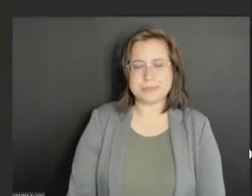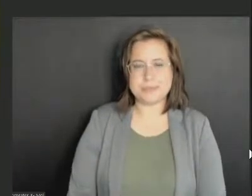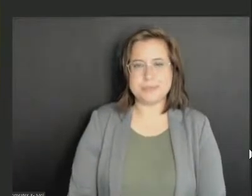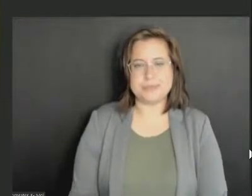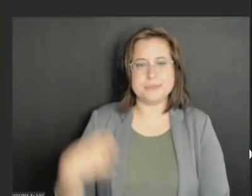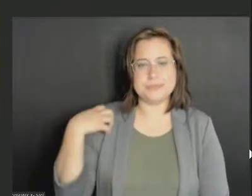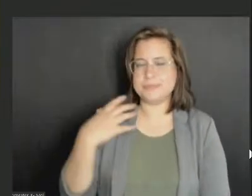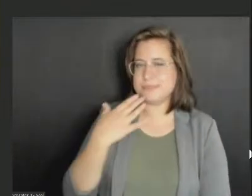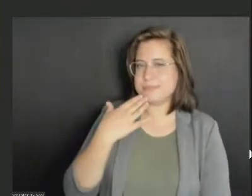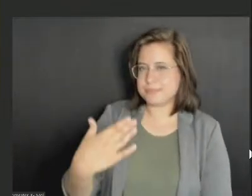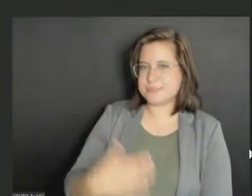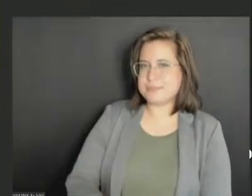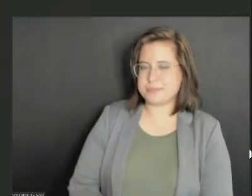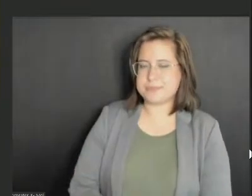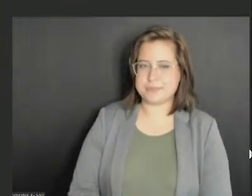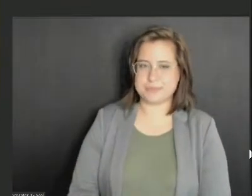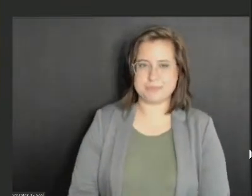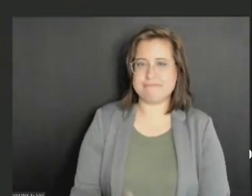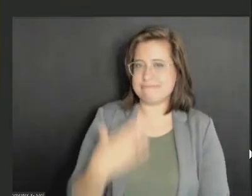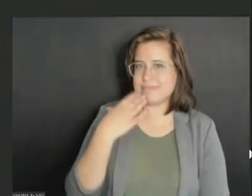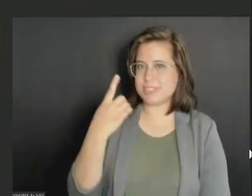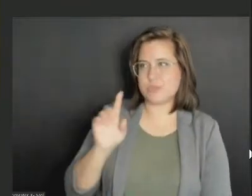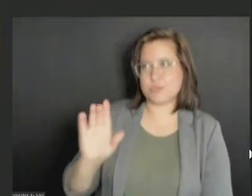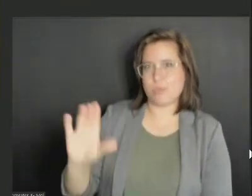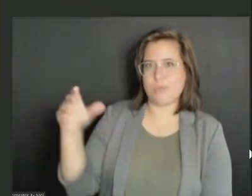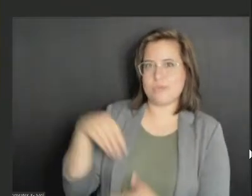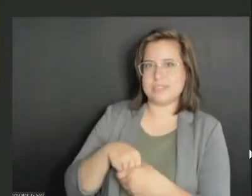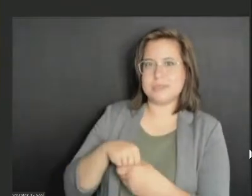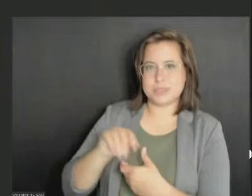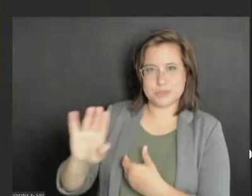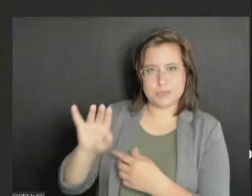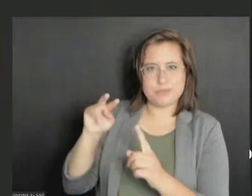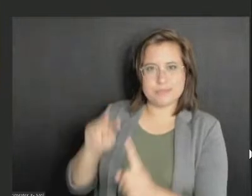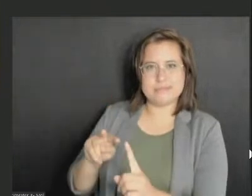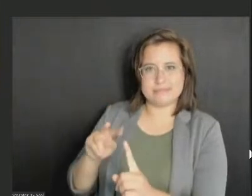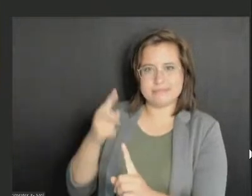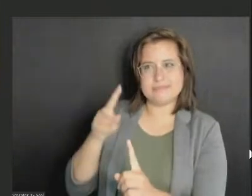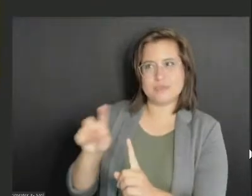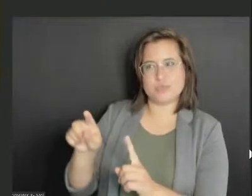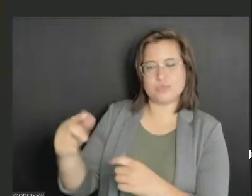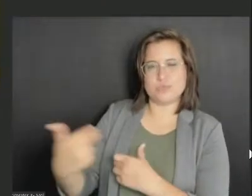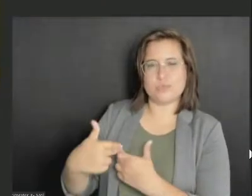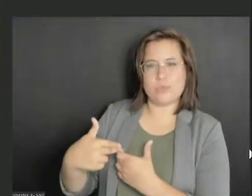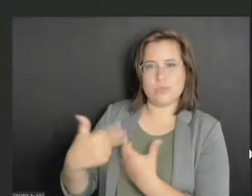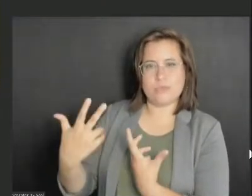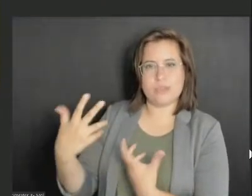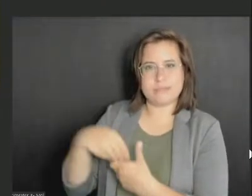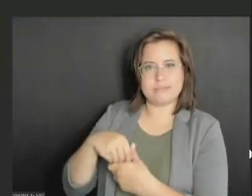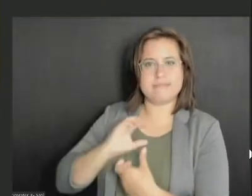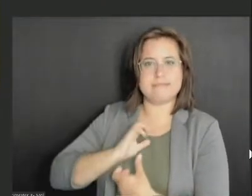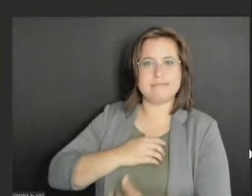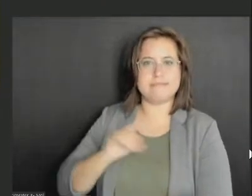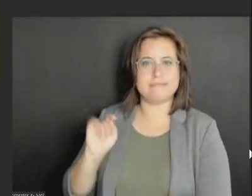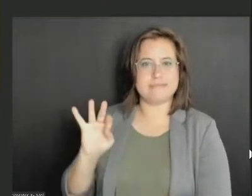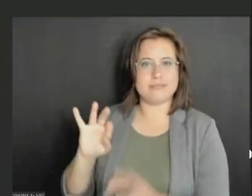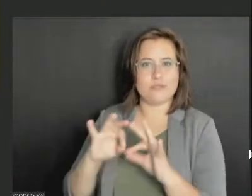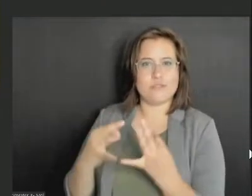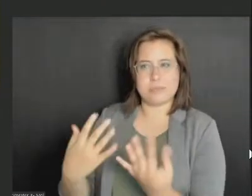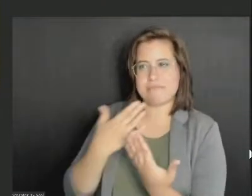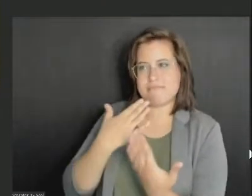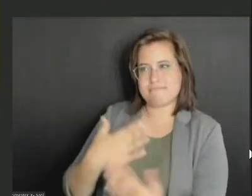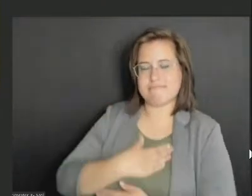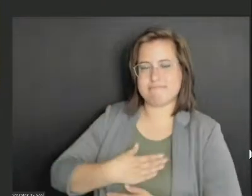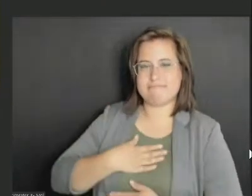much, Ms. Gleason. Thank you for your participation, your perspective, and for your joining and being part of our task force family. Much appreciated.